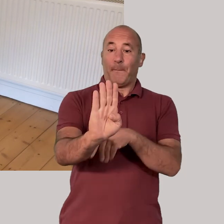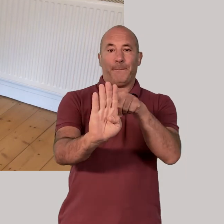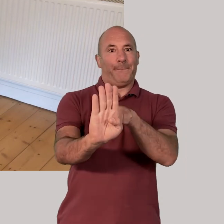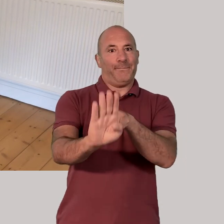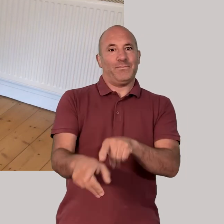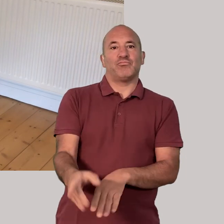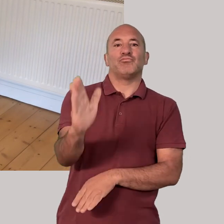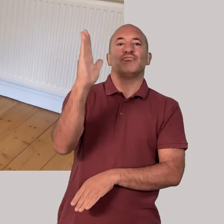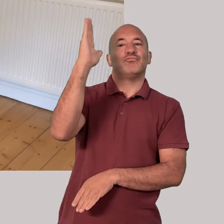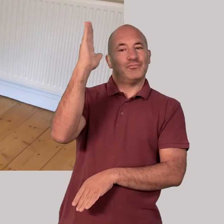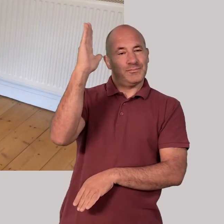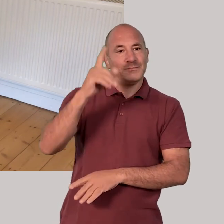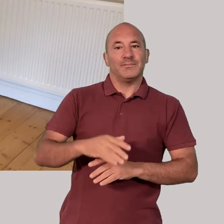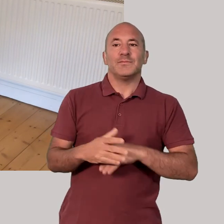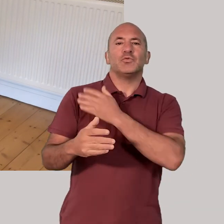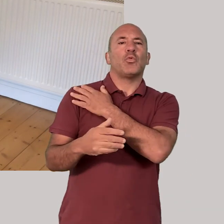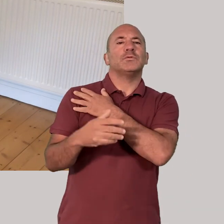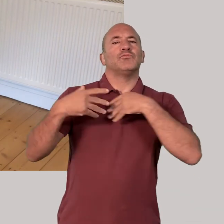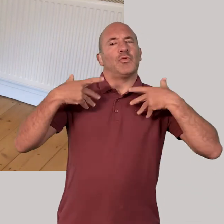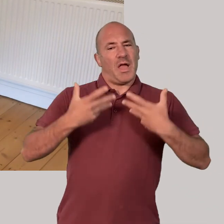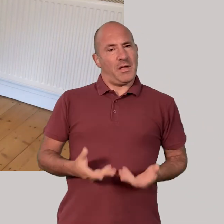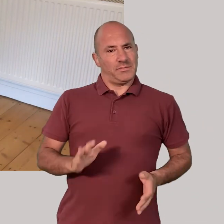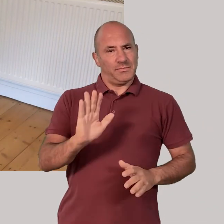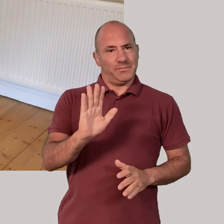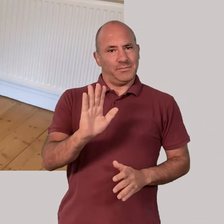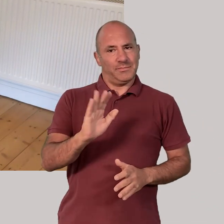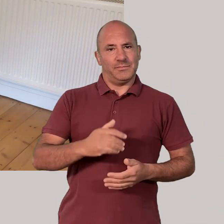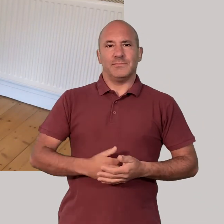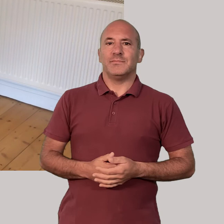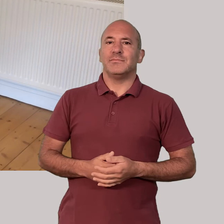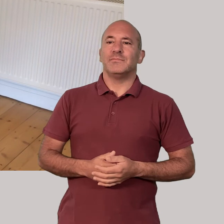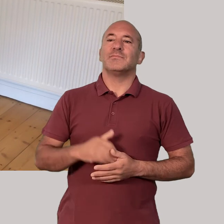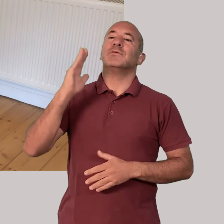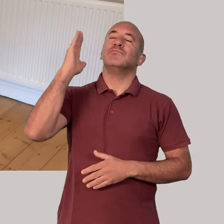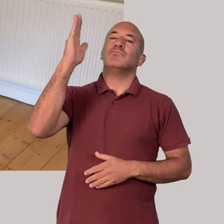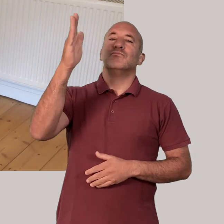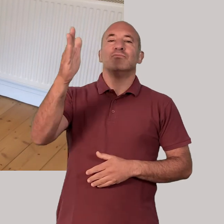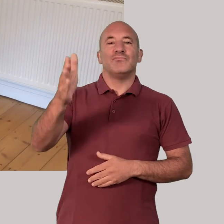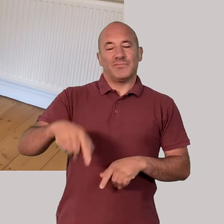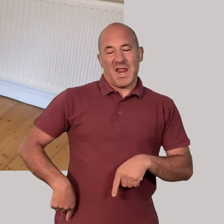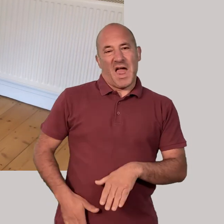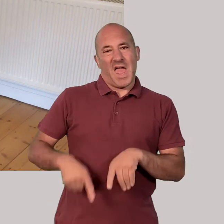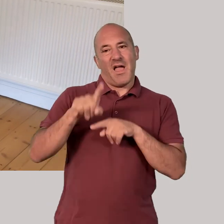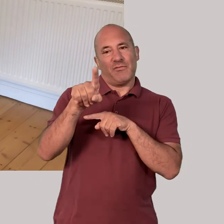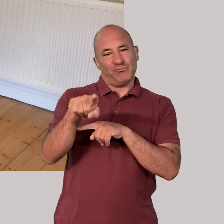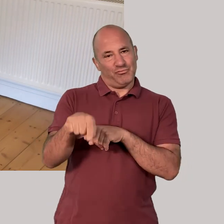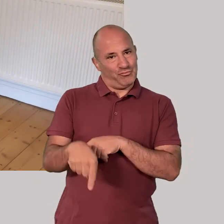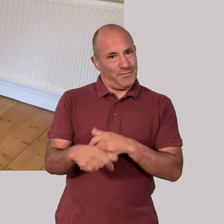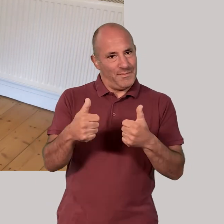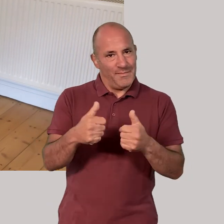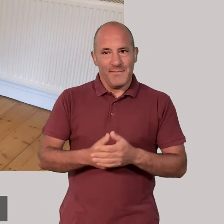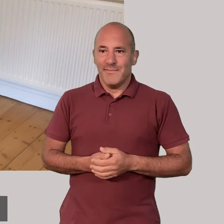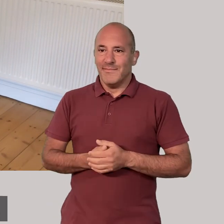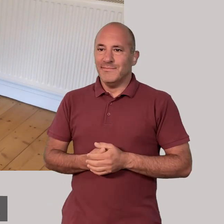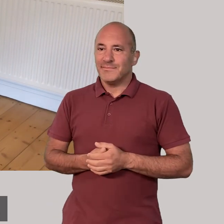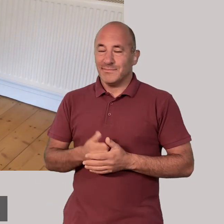and the toes point upwards. Relax your shoulders. And then everything lowers down.